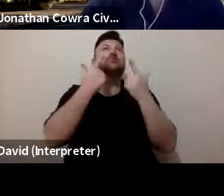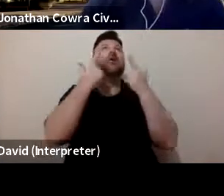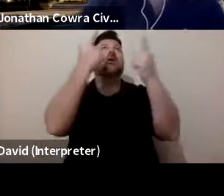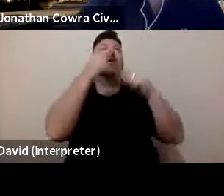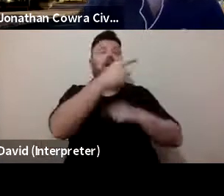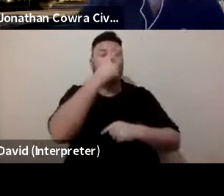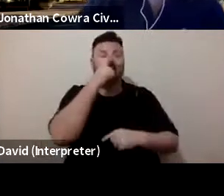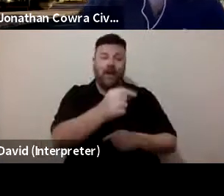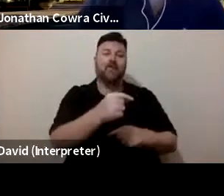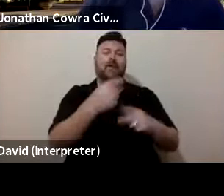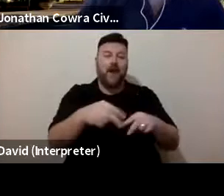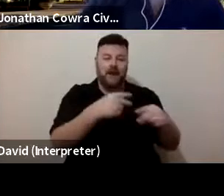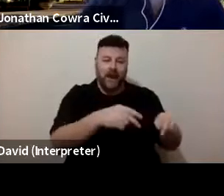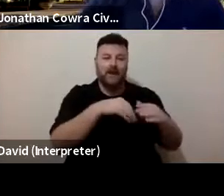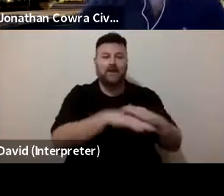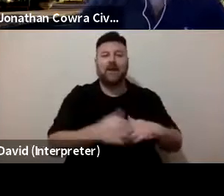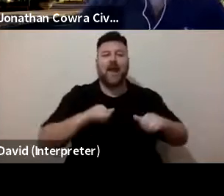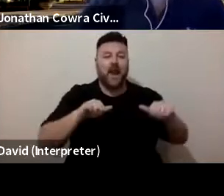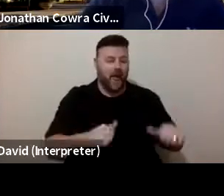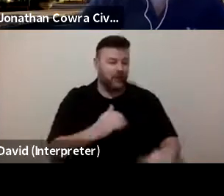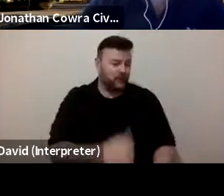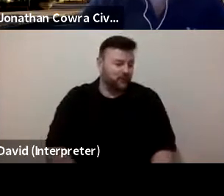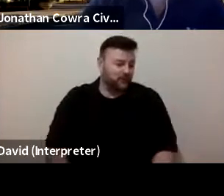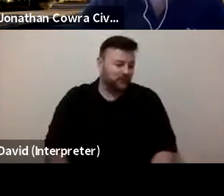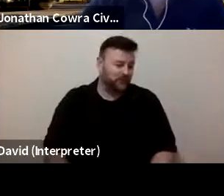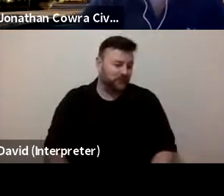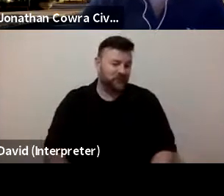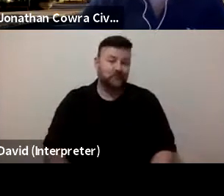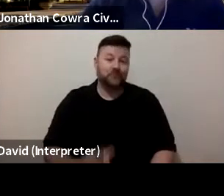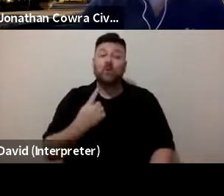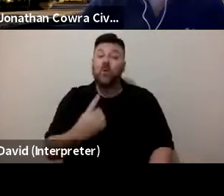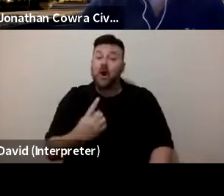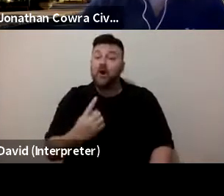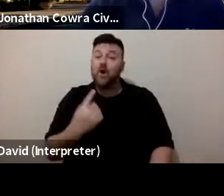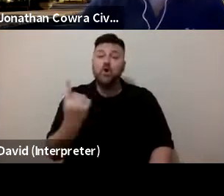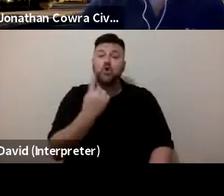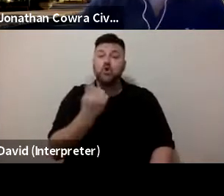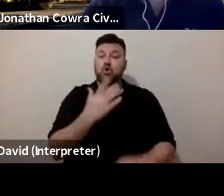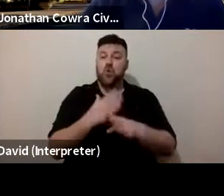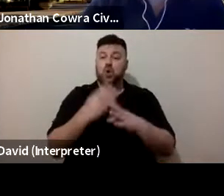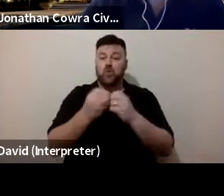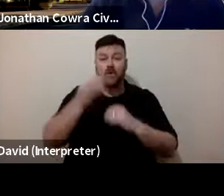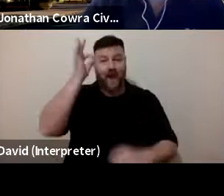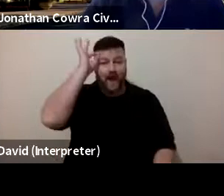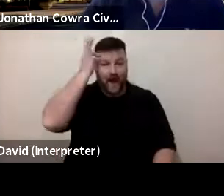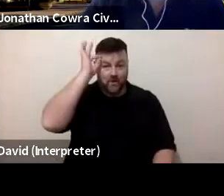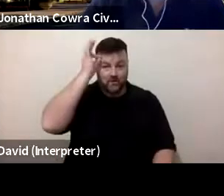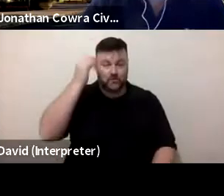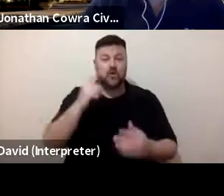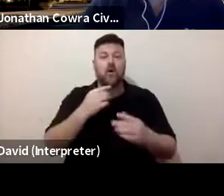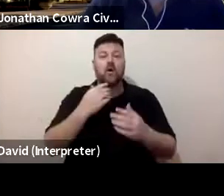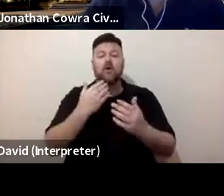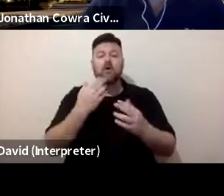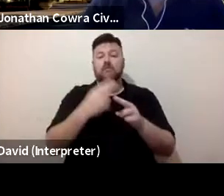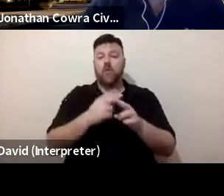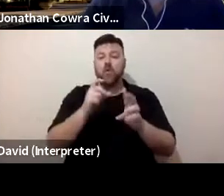who's winding all of this up together is and working with council on our digital transformation strategy is Mark